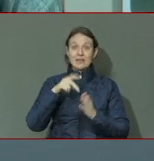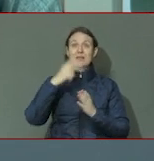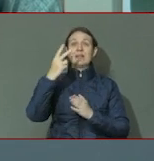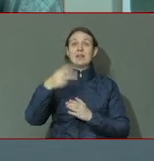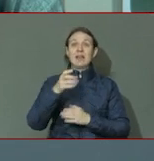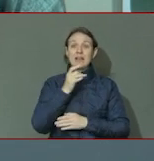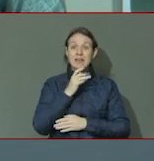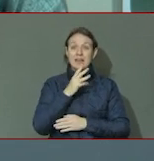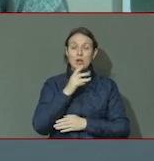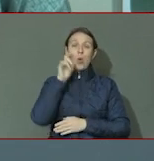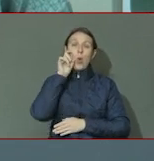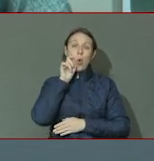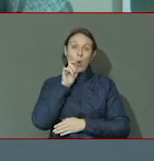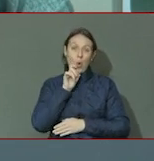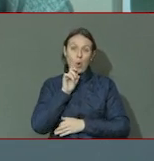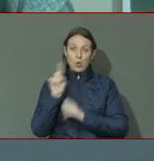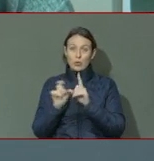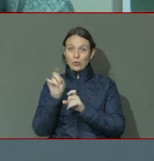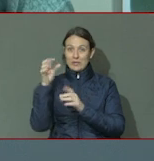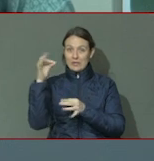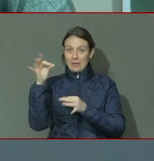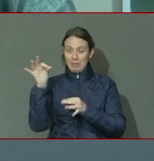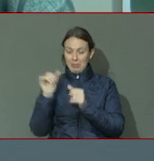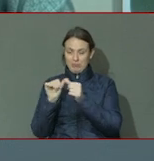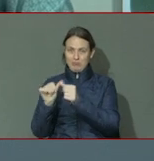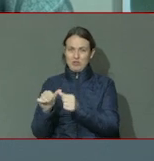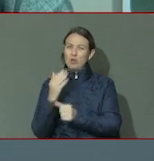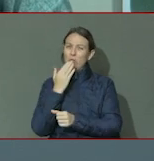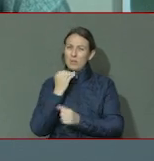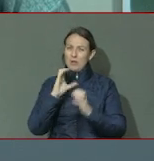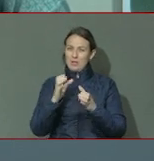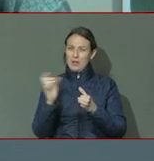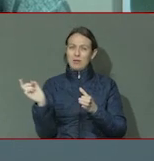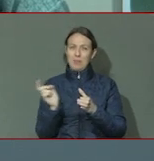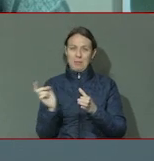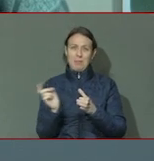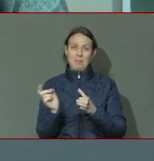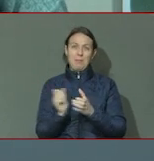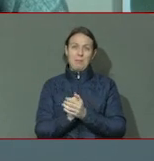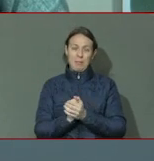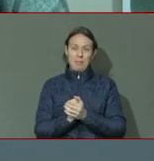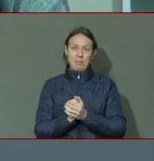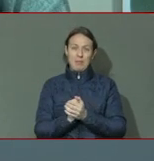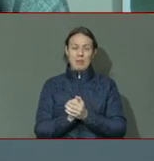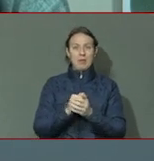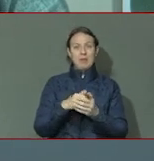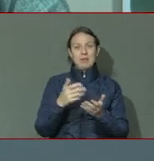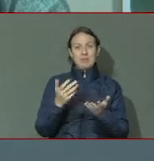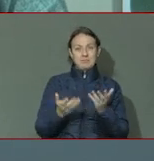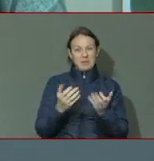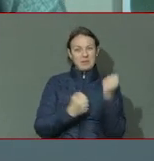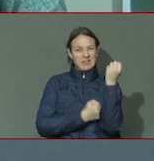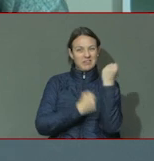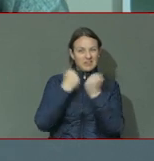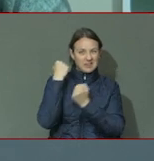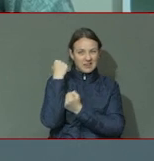question papers. So please make sure you attend the classes. We're going to look at the structure of papers, things where you